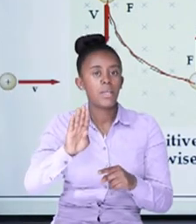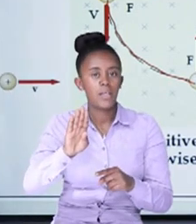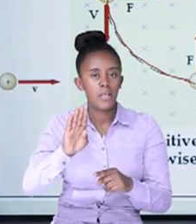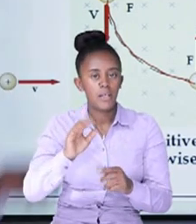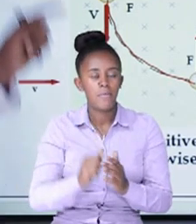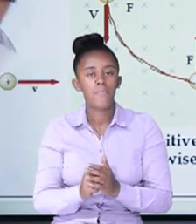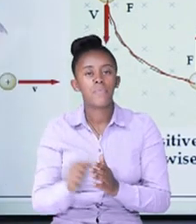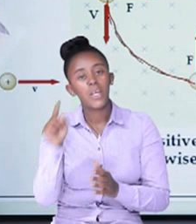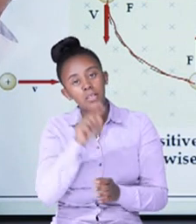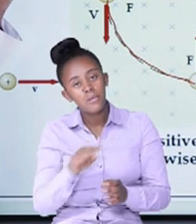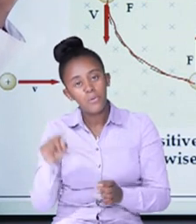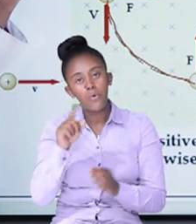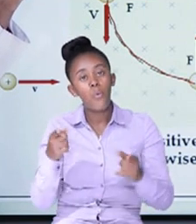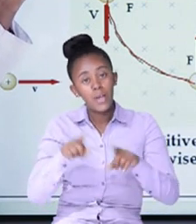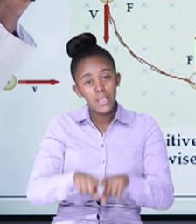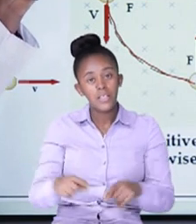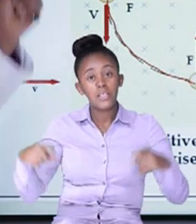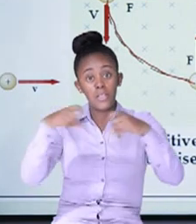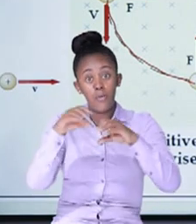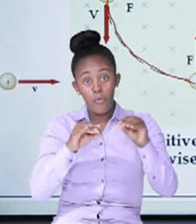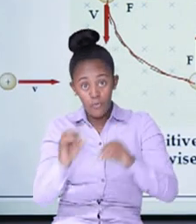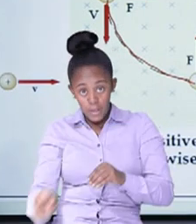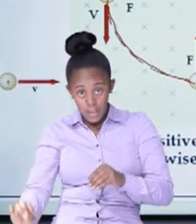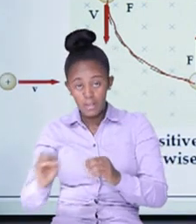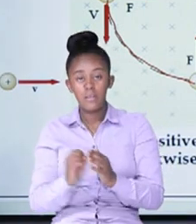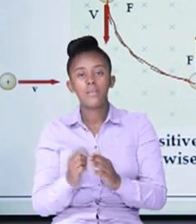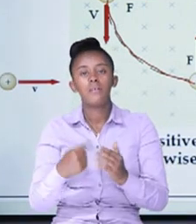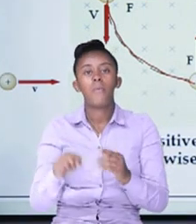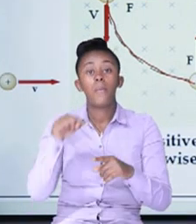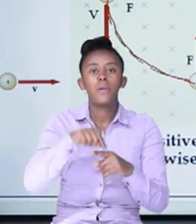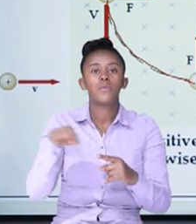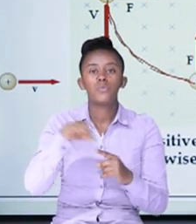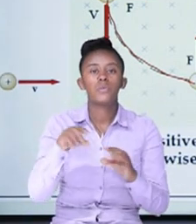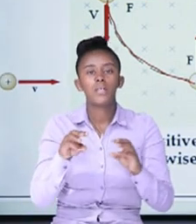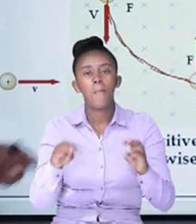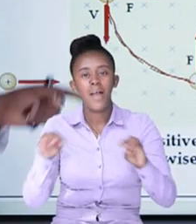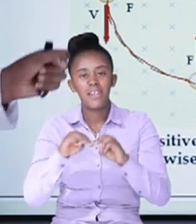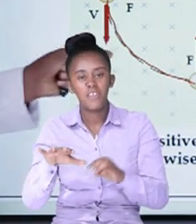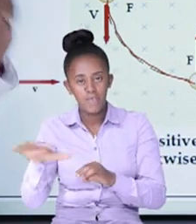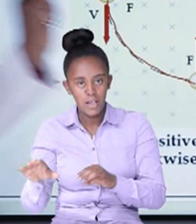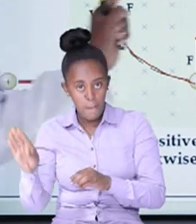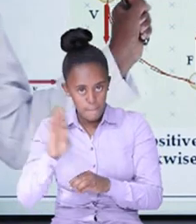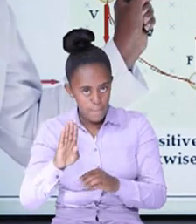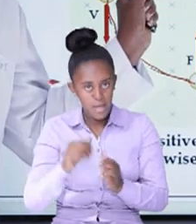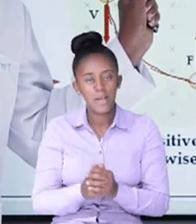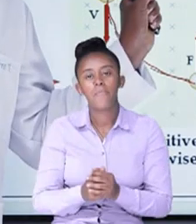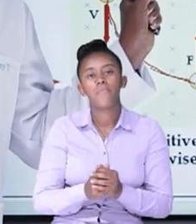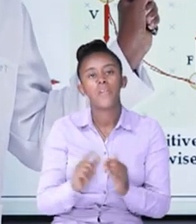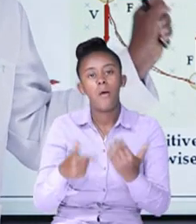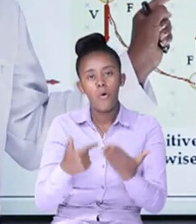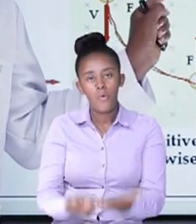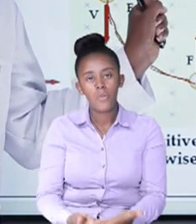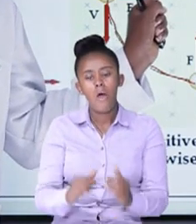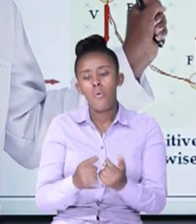circular paths when the charged particle is moving perpendicular to the magnetic field B. And we'll try to see